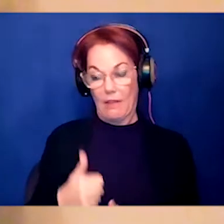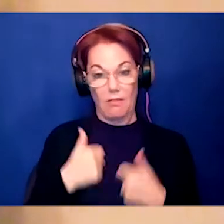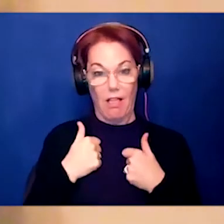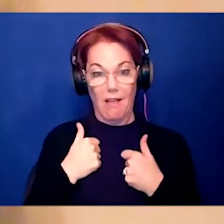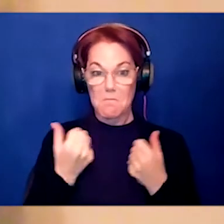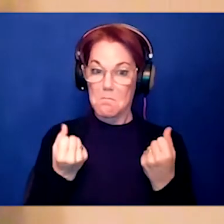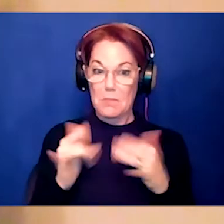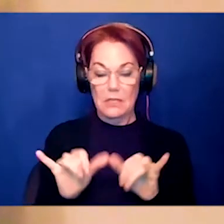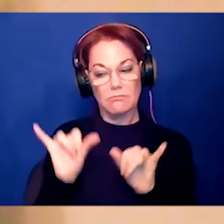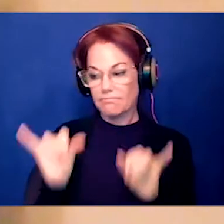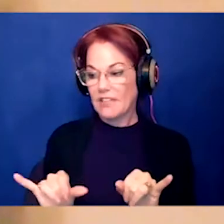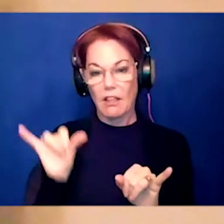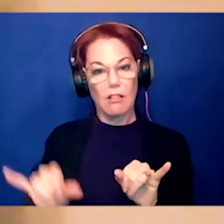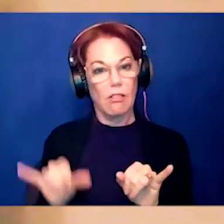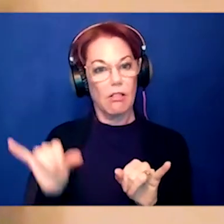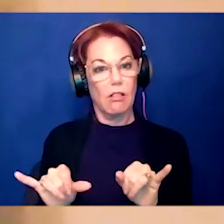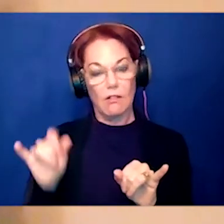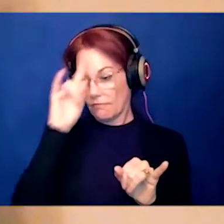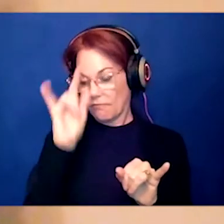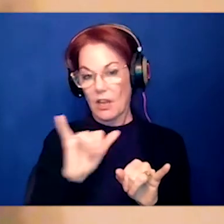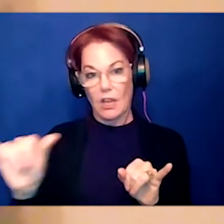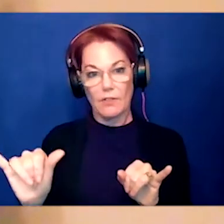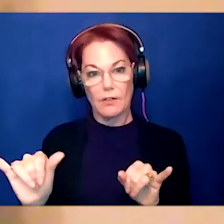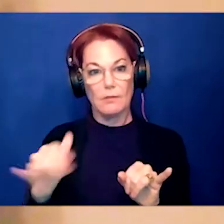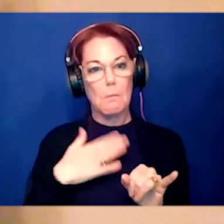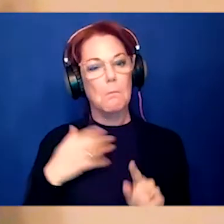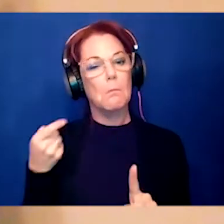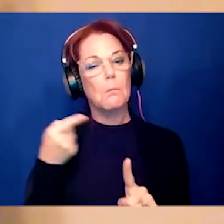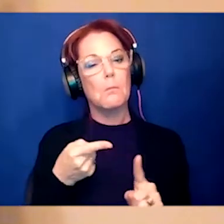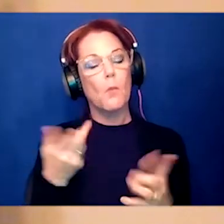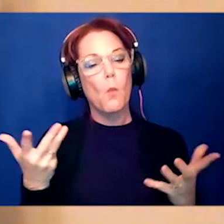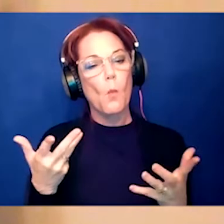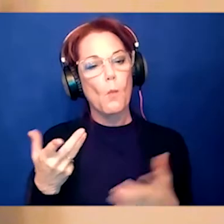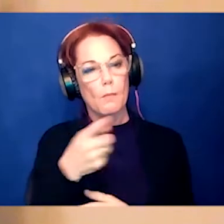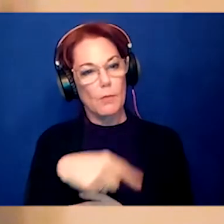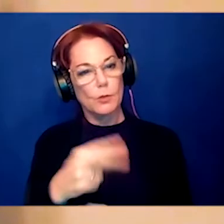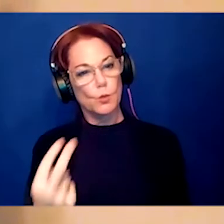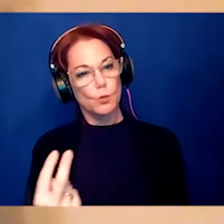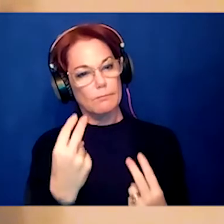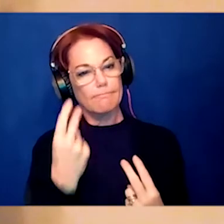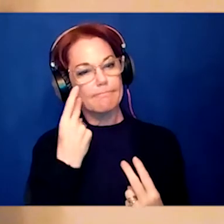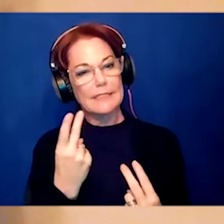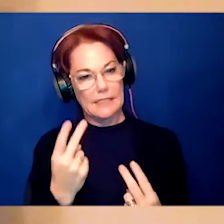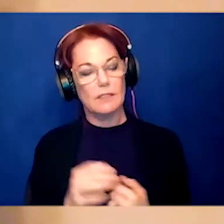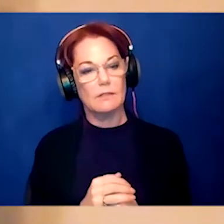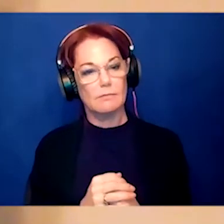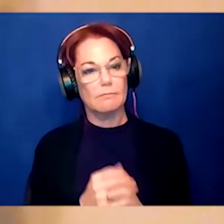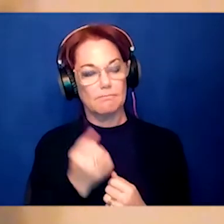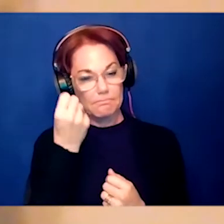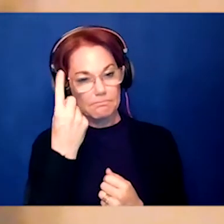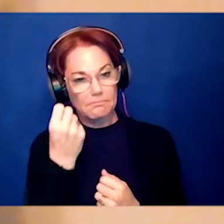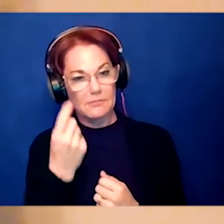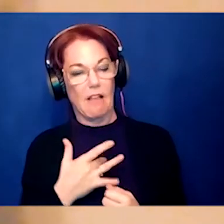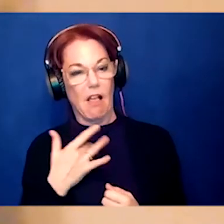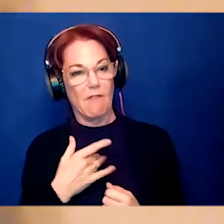again. I want the world to see us. It is the obligation. I believe that it is the obligation of every person born in a safer